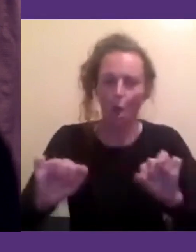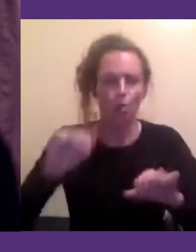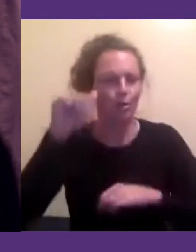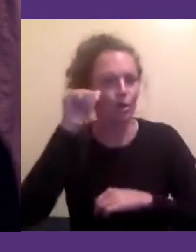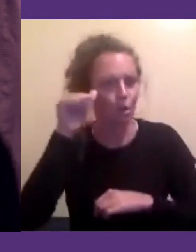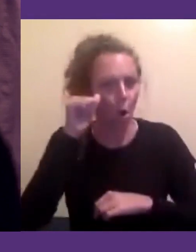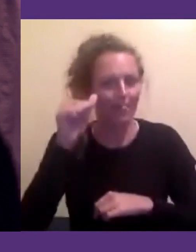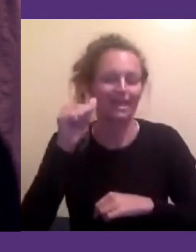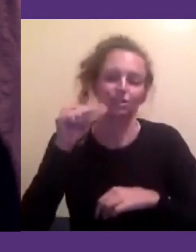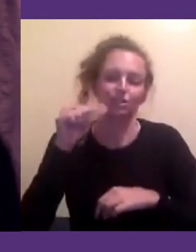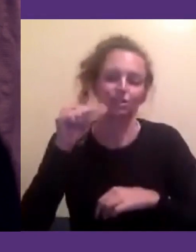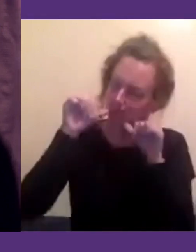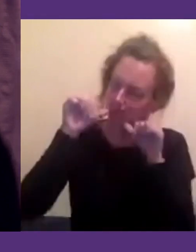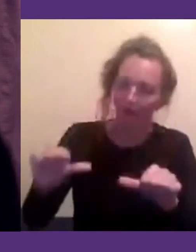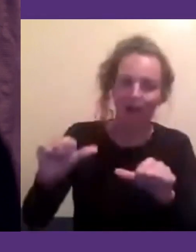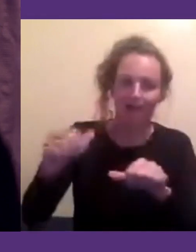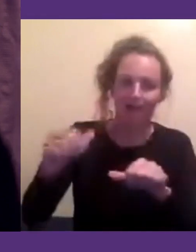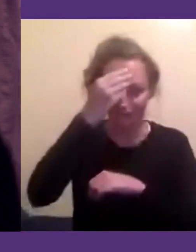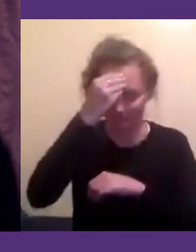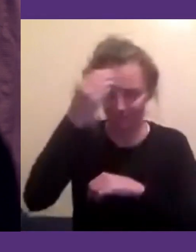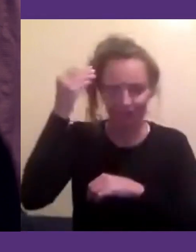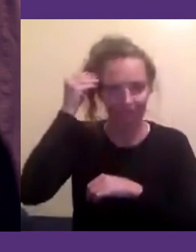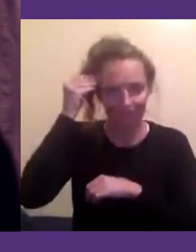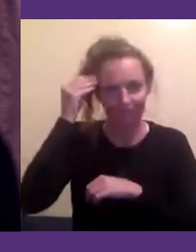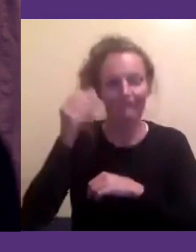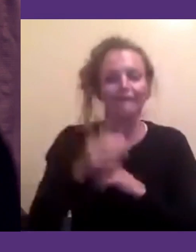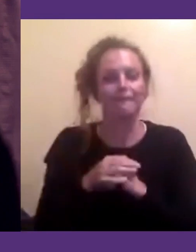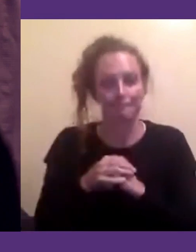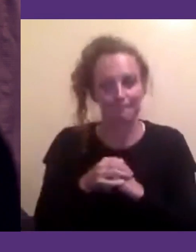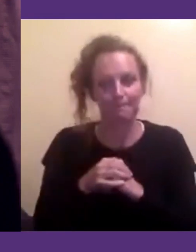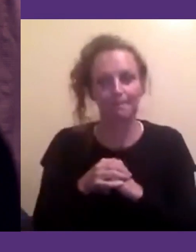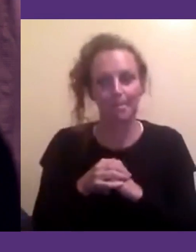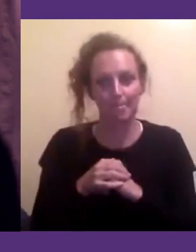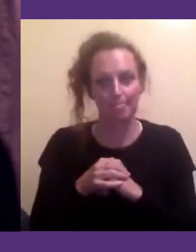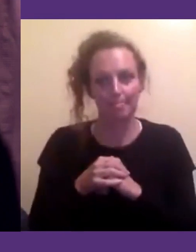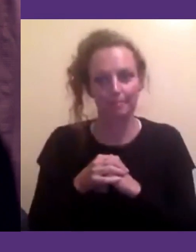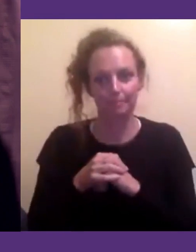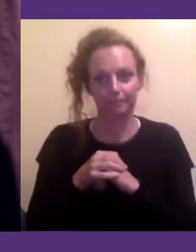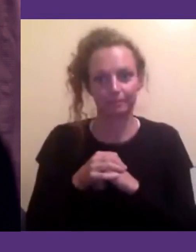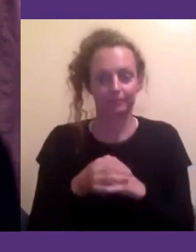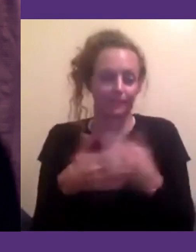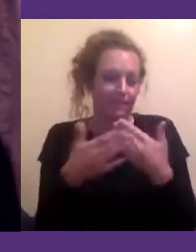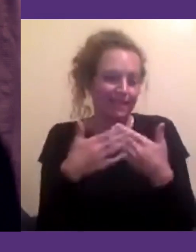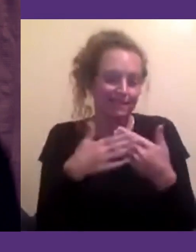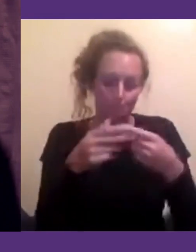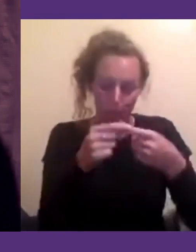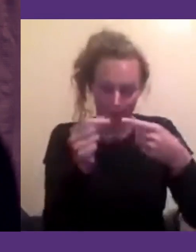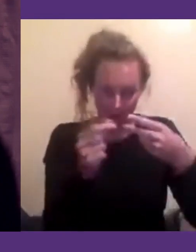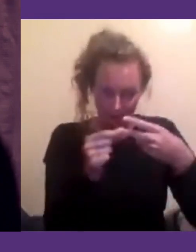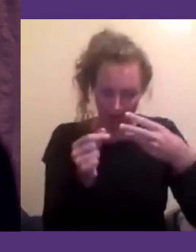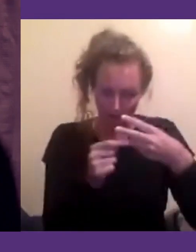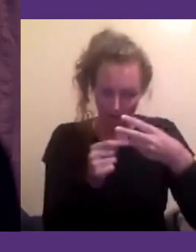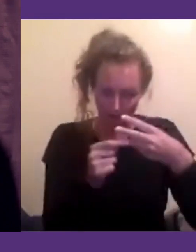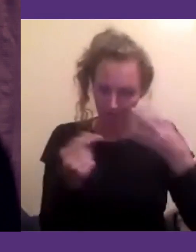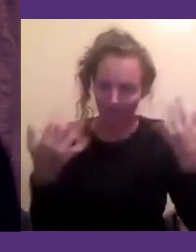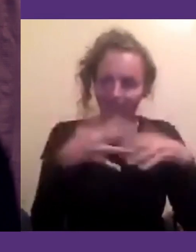most nuanced and, much more intersectional representation than we're currently seeing.